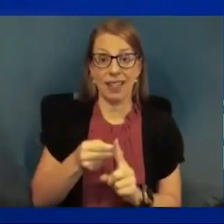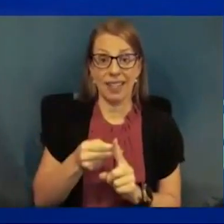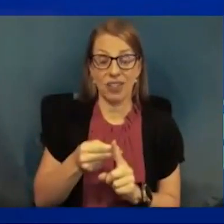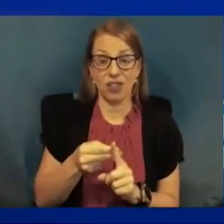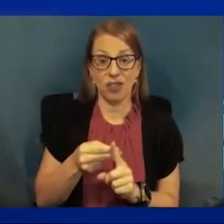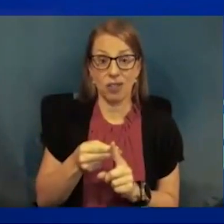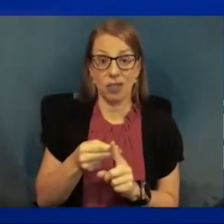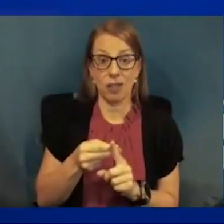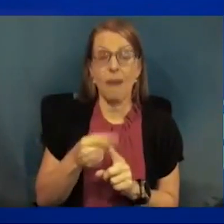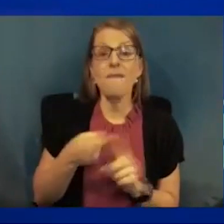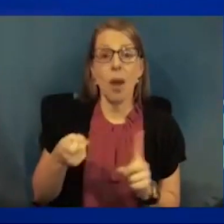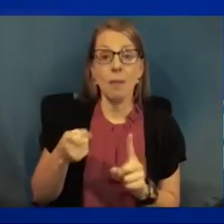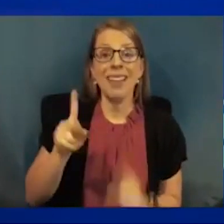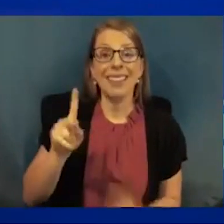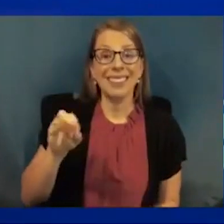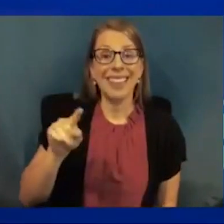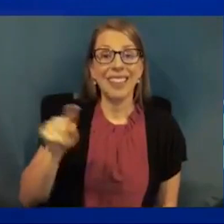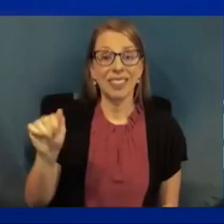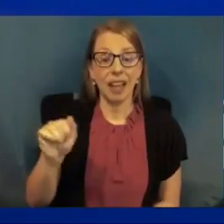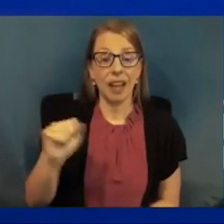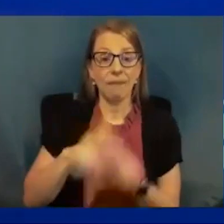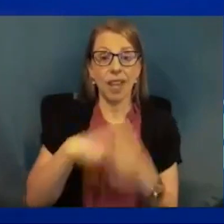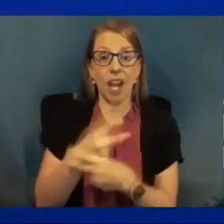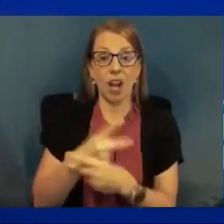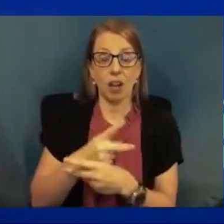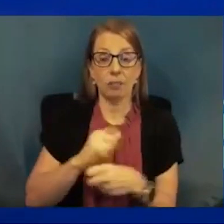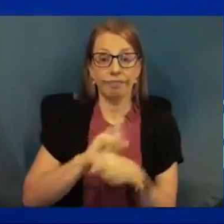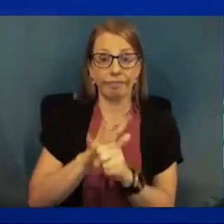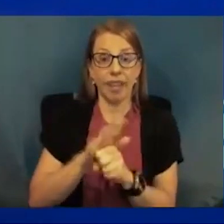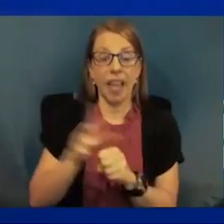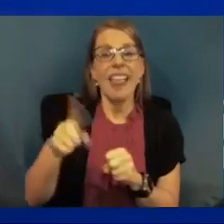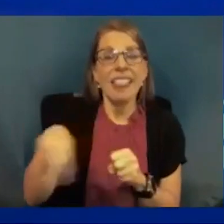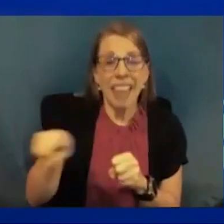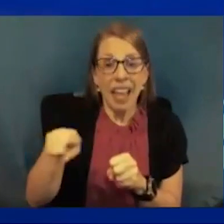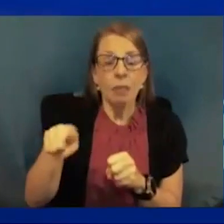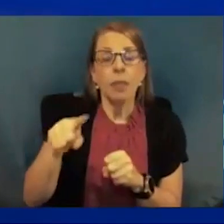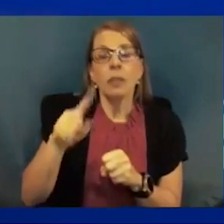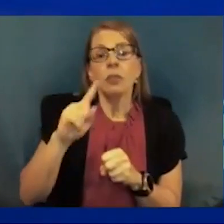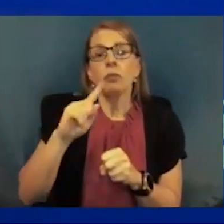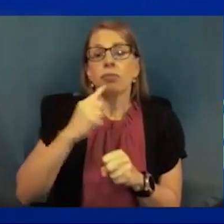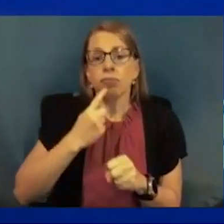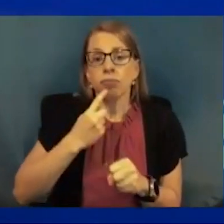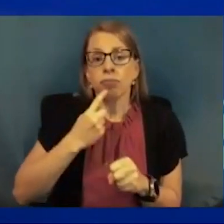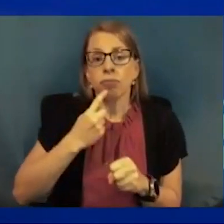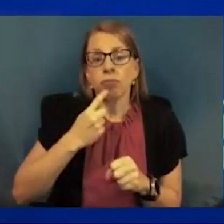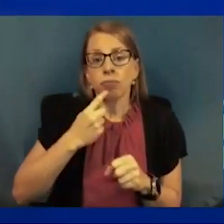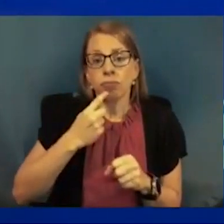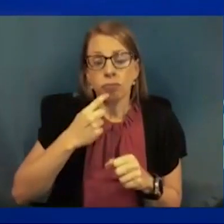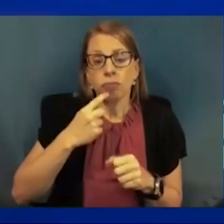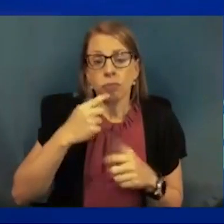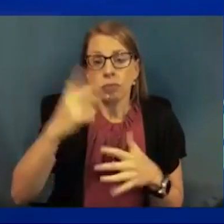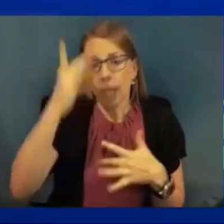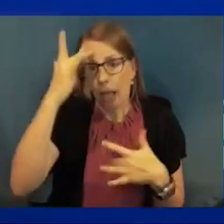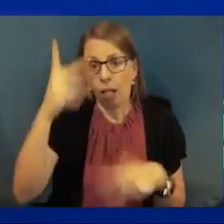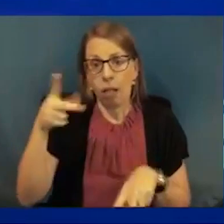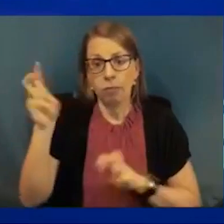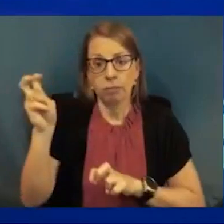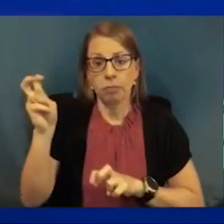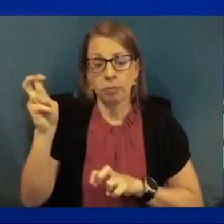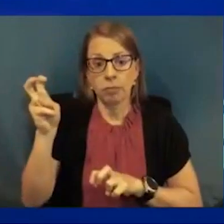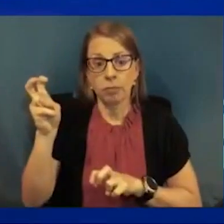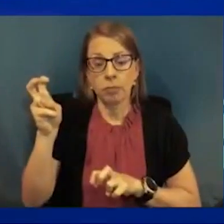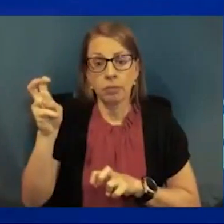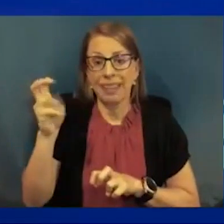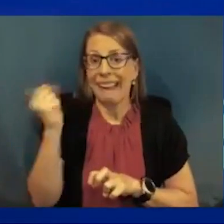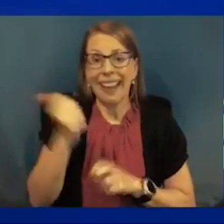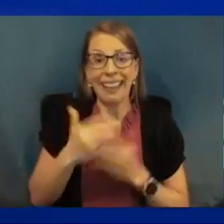Delta variant are all so chronically ill that I swear to you, a raindrop could have tipped them over. And I think that's the problem, and you have